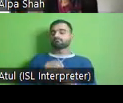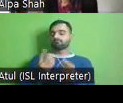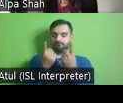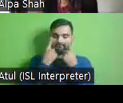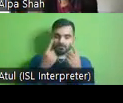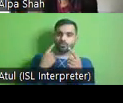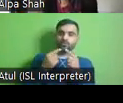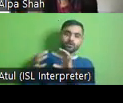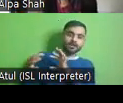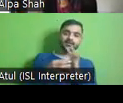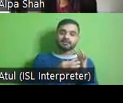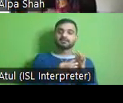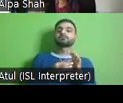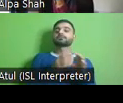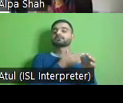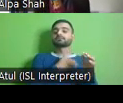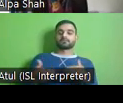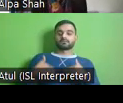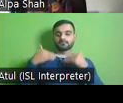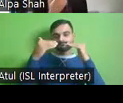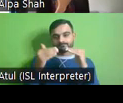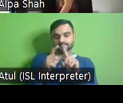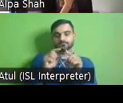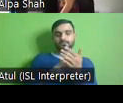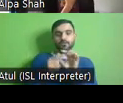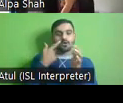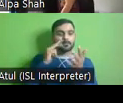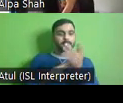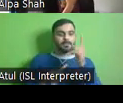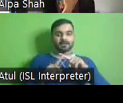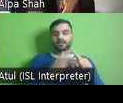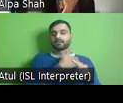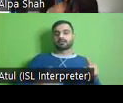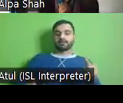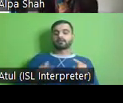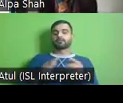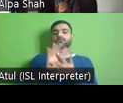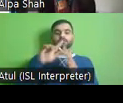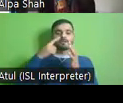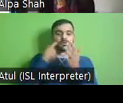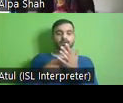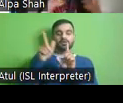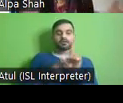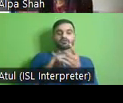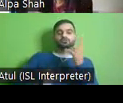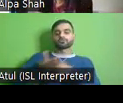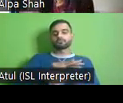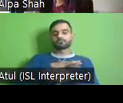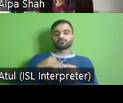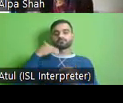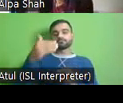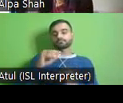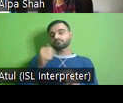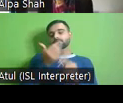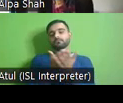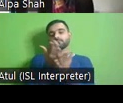higher castes, dominant castes, to protect and expand egalitarian values in a hierarchical society. There may be other ways